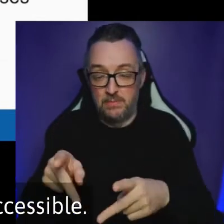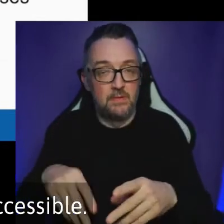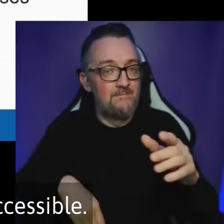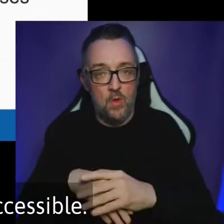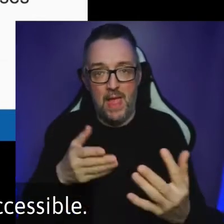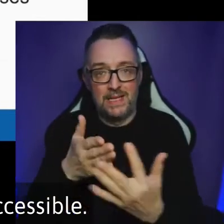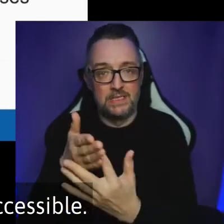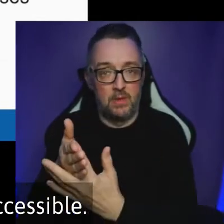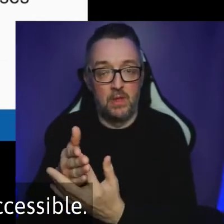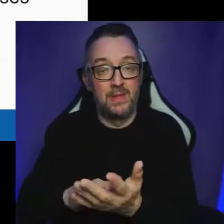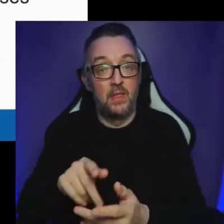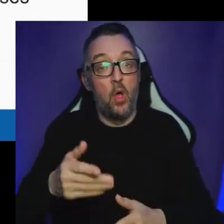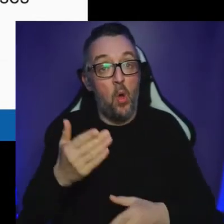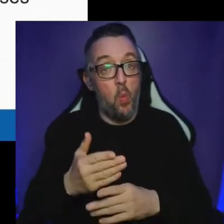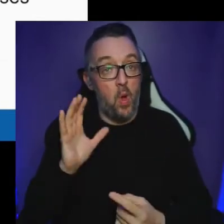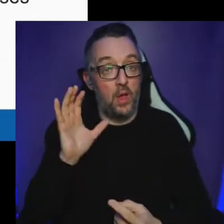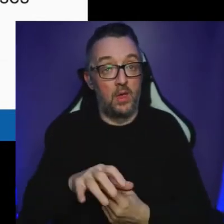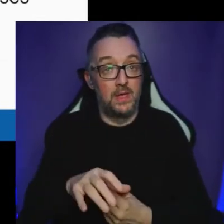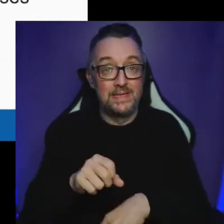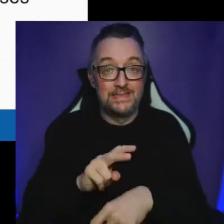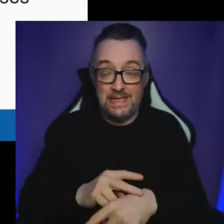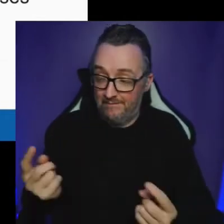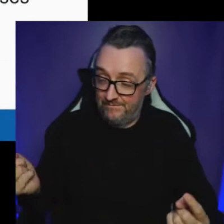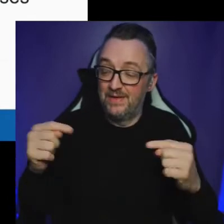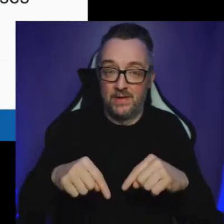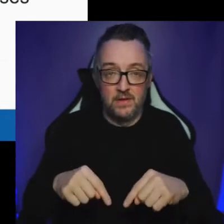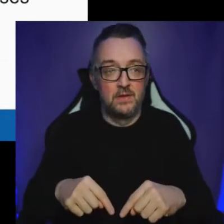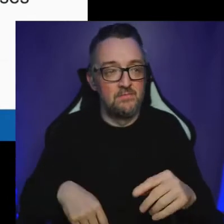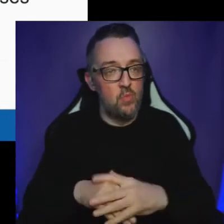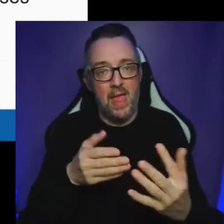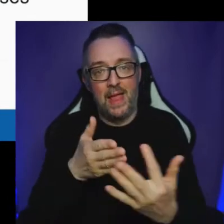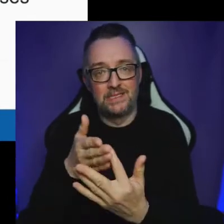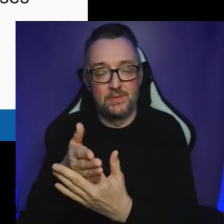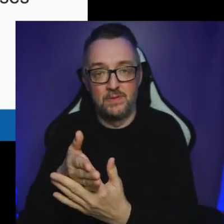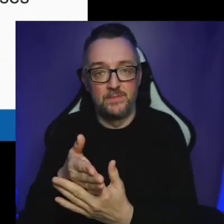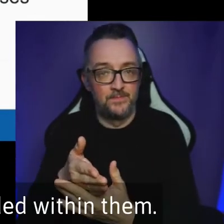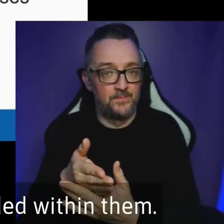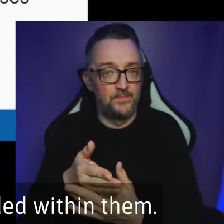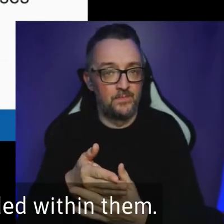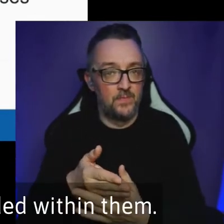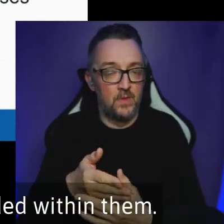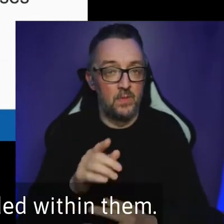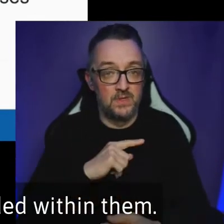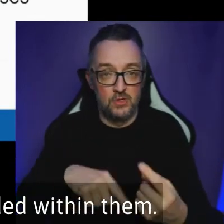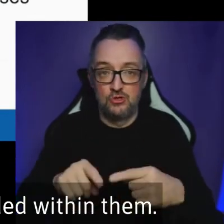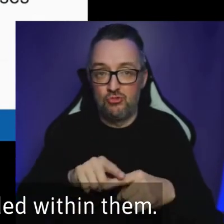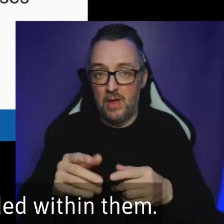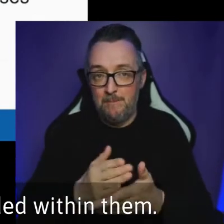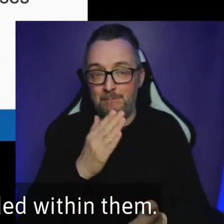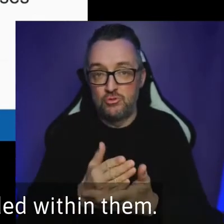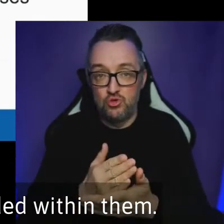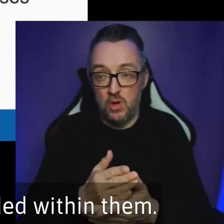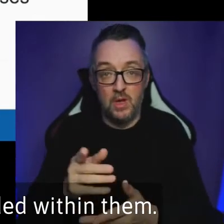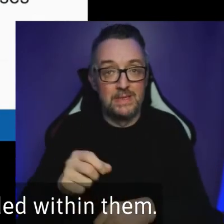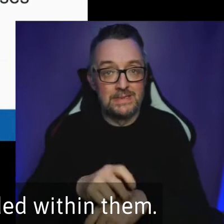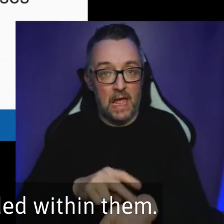our workplace is accessible. So we've got staff insight groups and a digital accessibility group who are trying hard to ensure that that's embedded